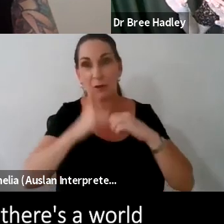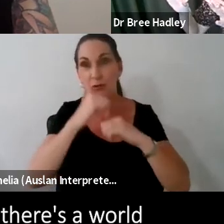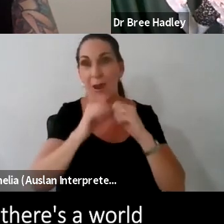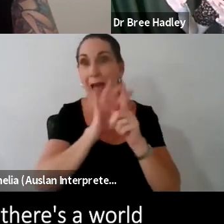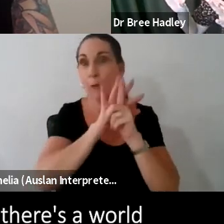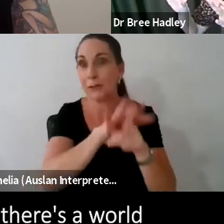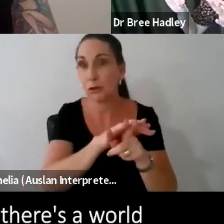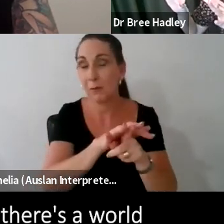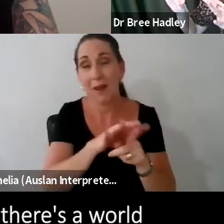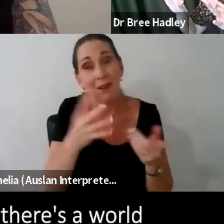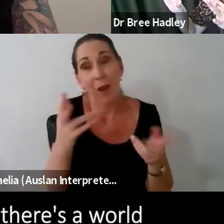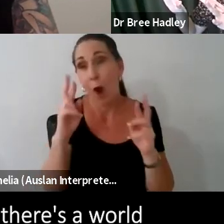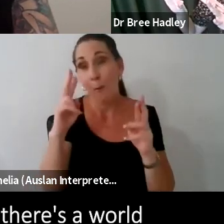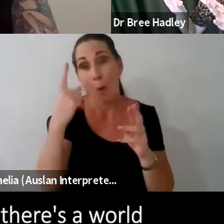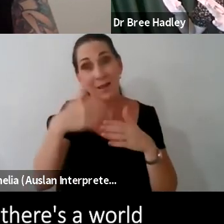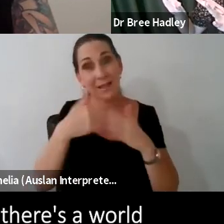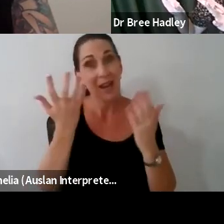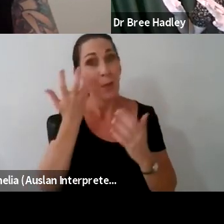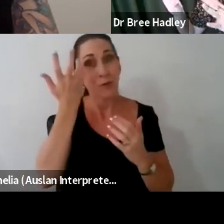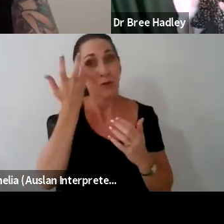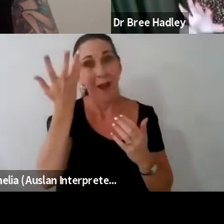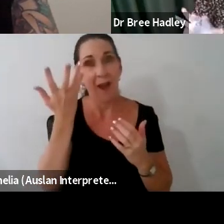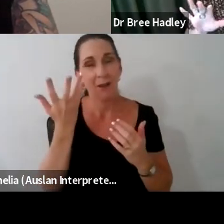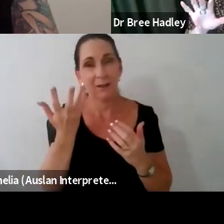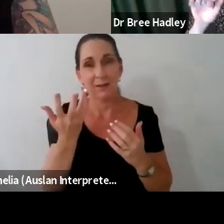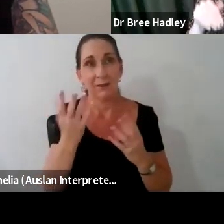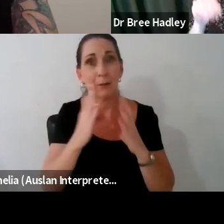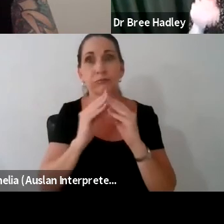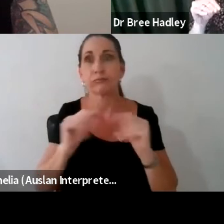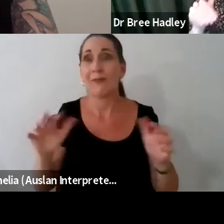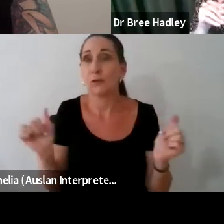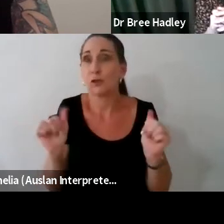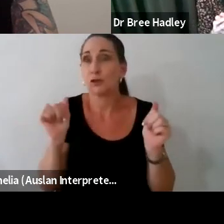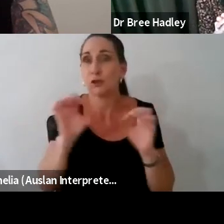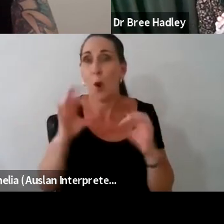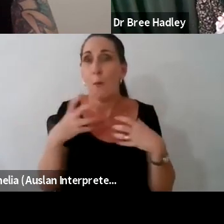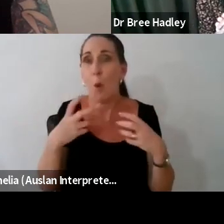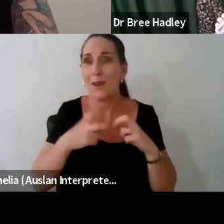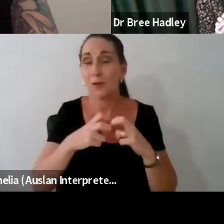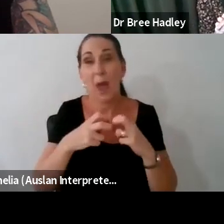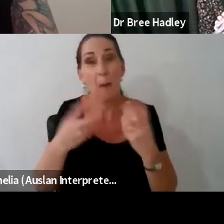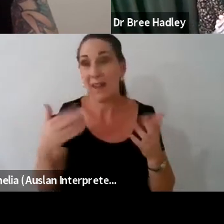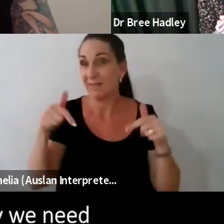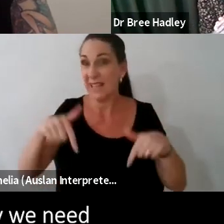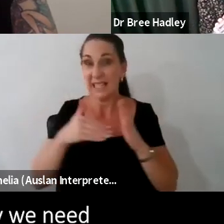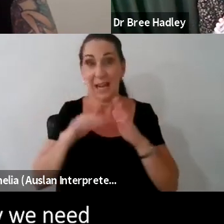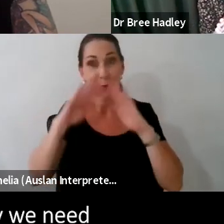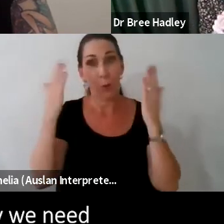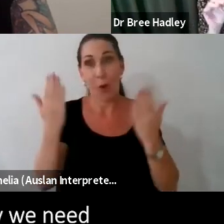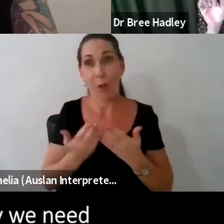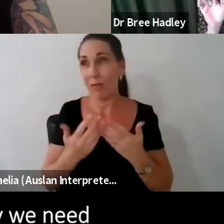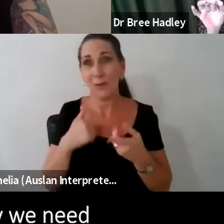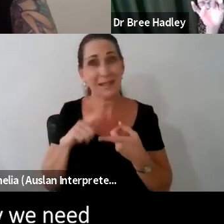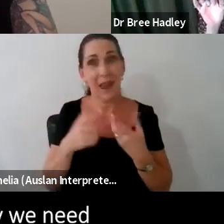a world one day where we don't have these issues, but today's world, we have them. And today's